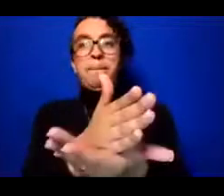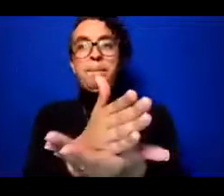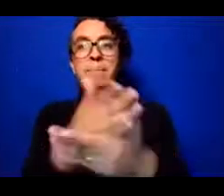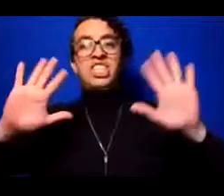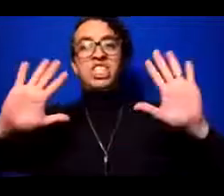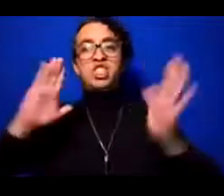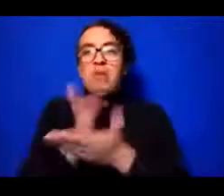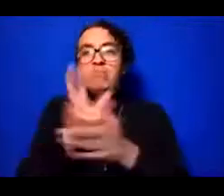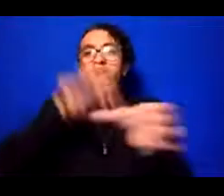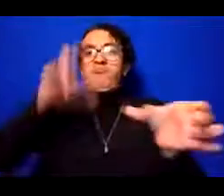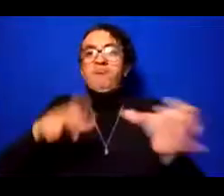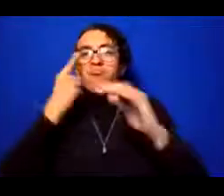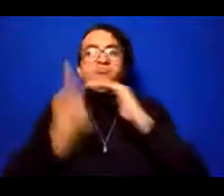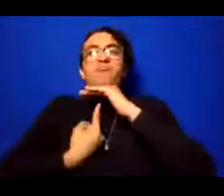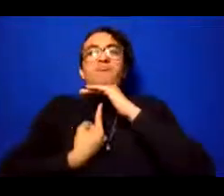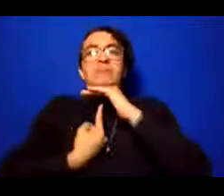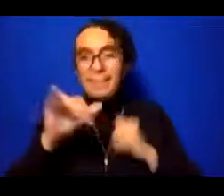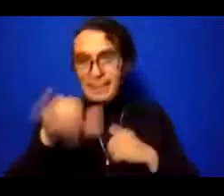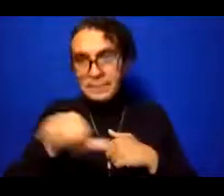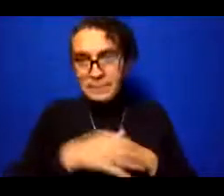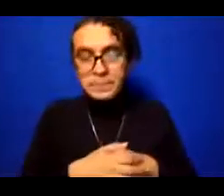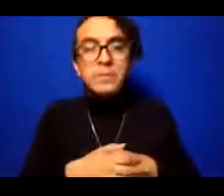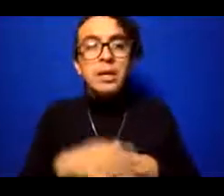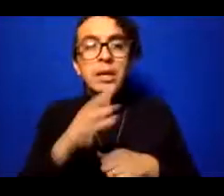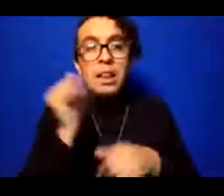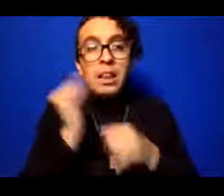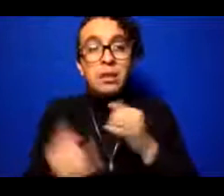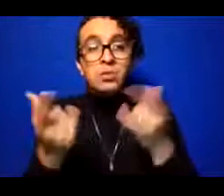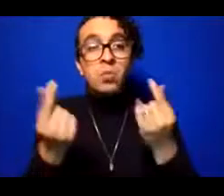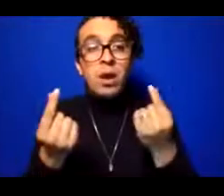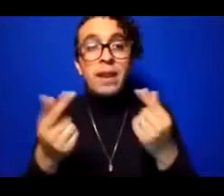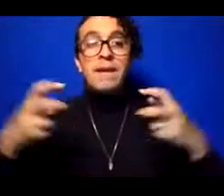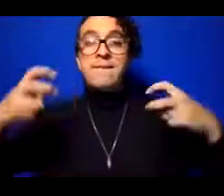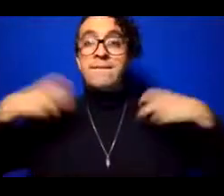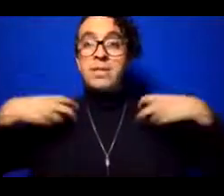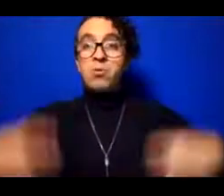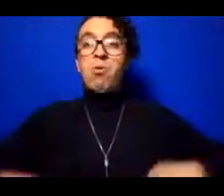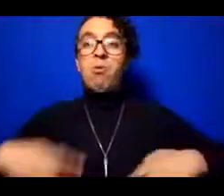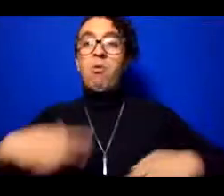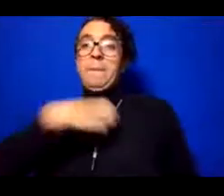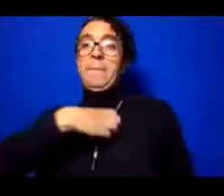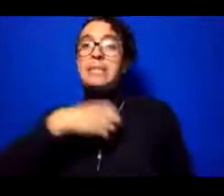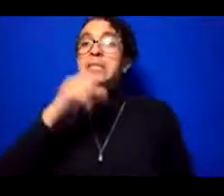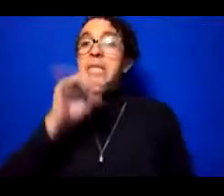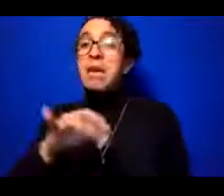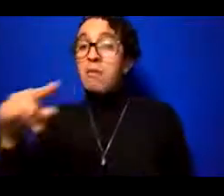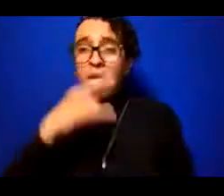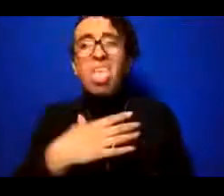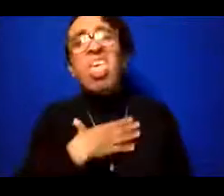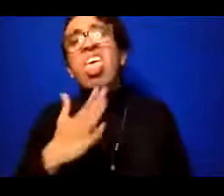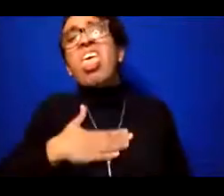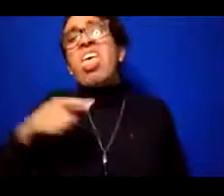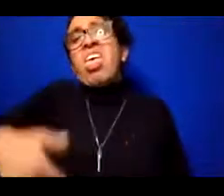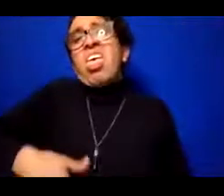all. And then the last one is, physical complaints. If your child is always complaining of stomach aches